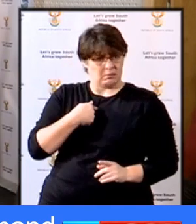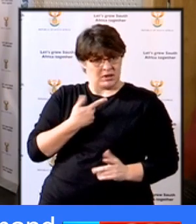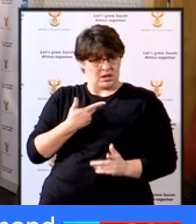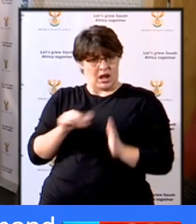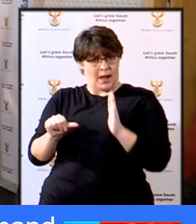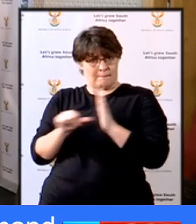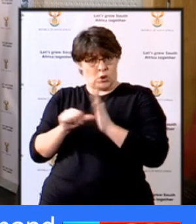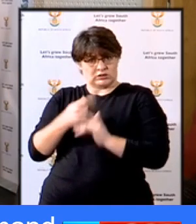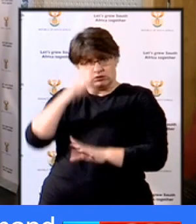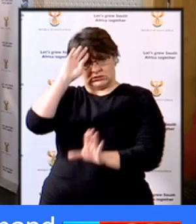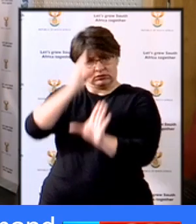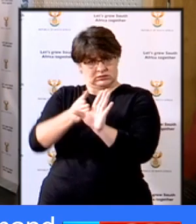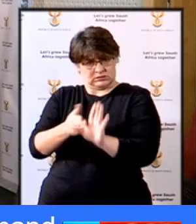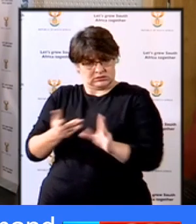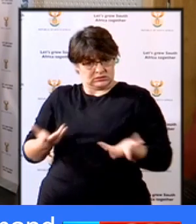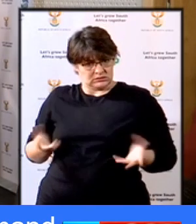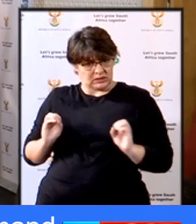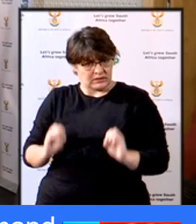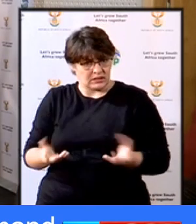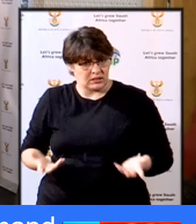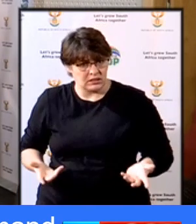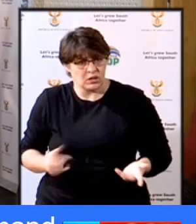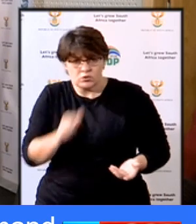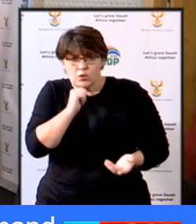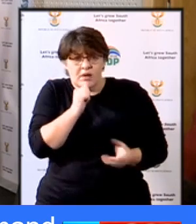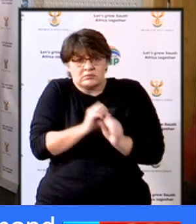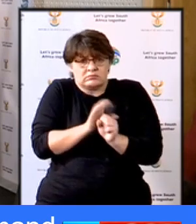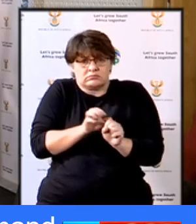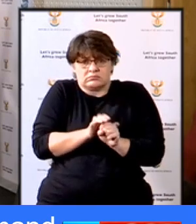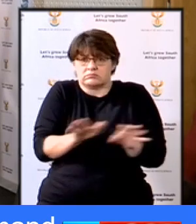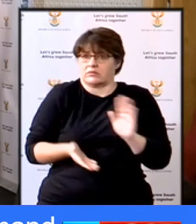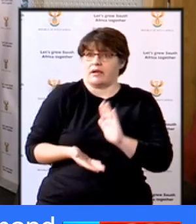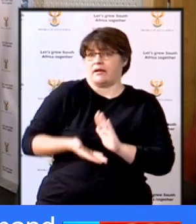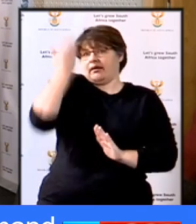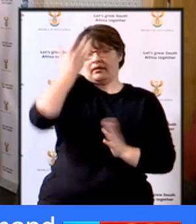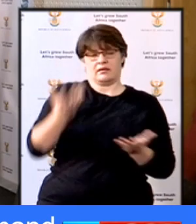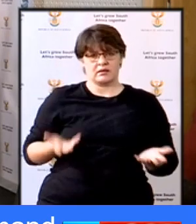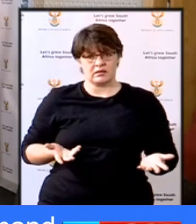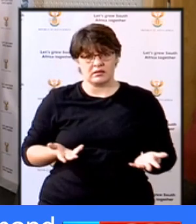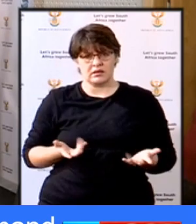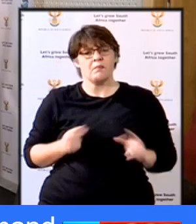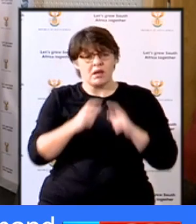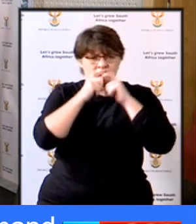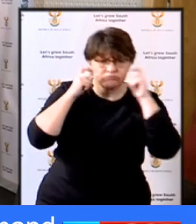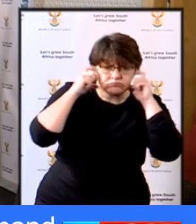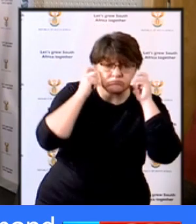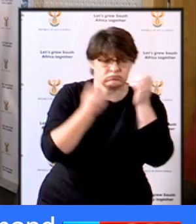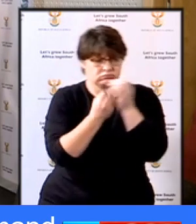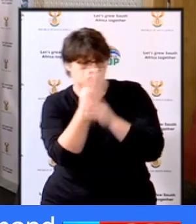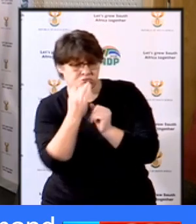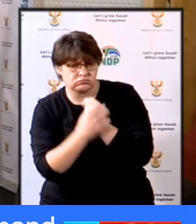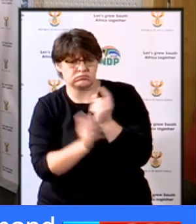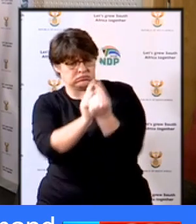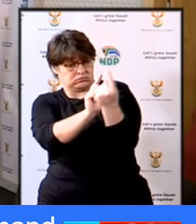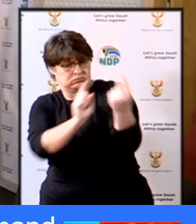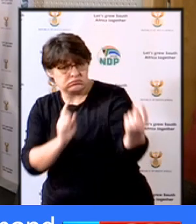the infection rate is high, even with protective measures?